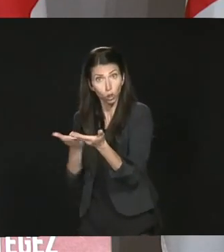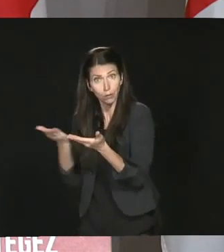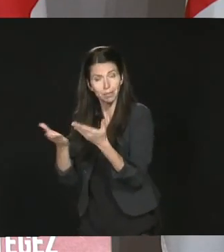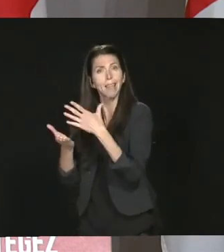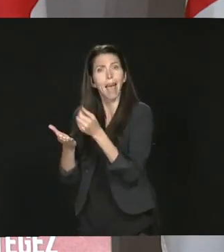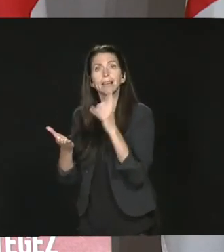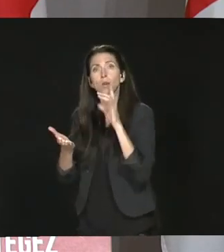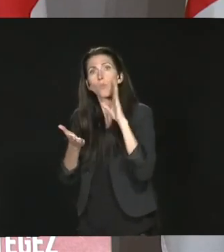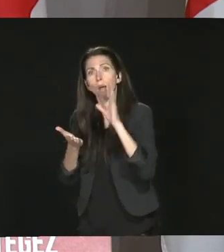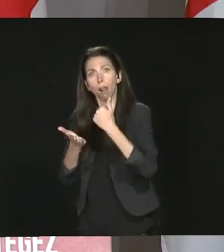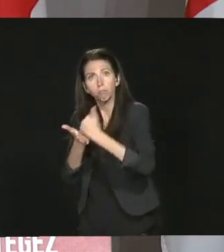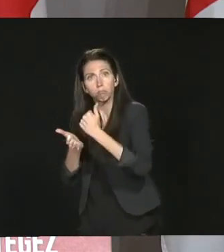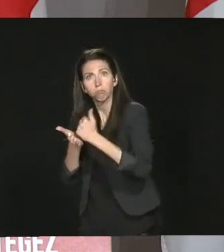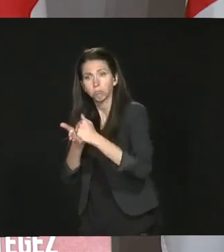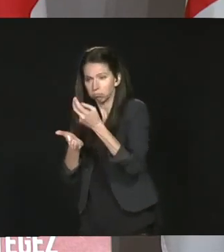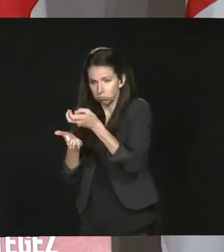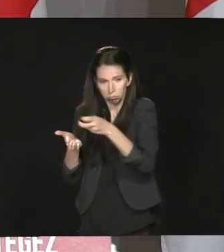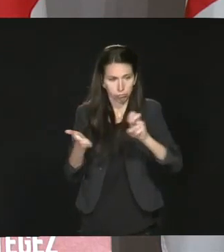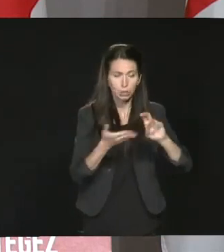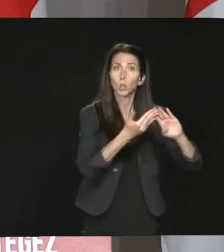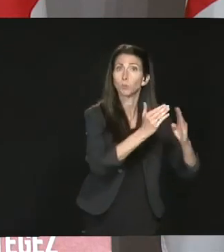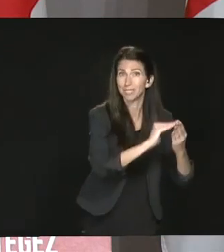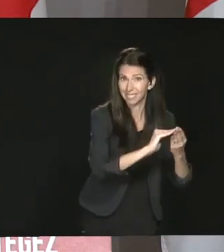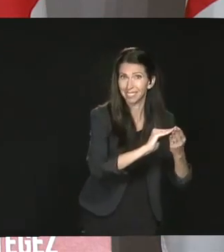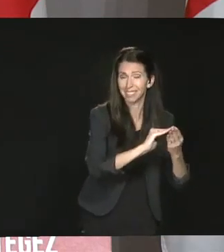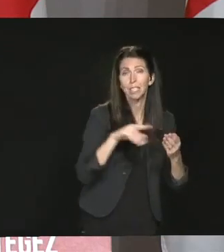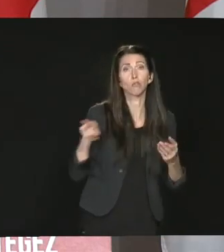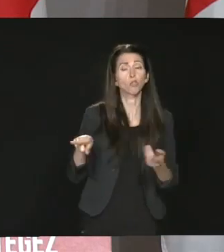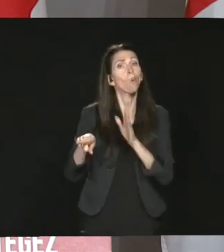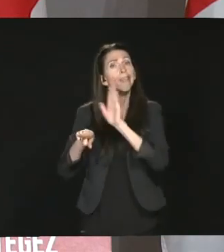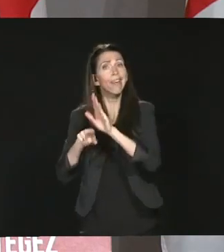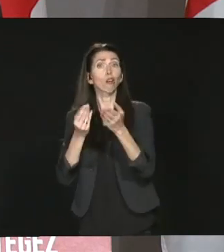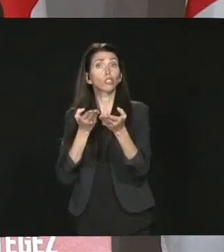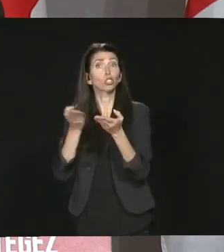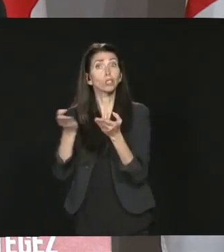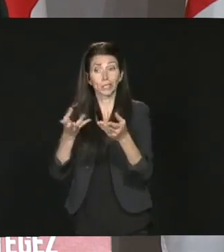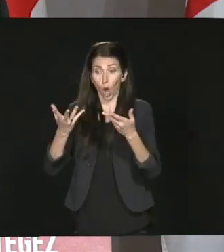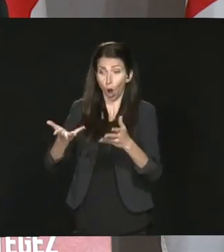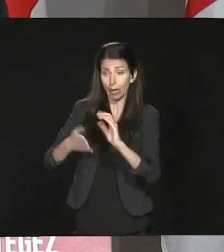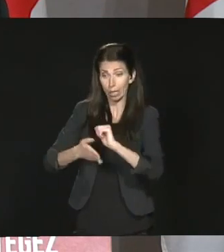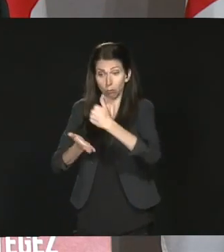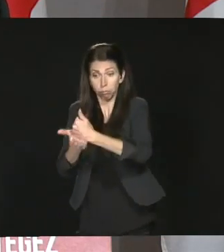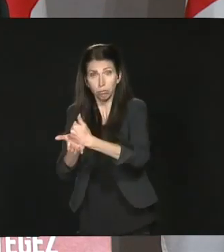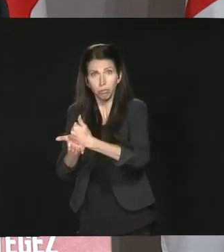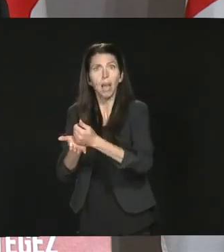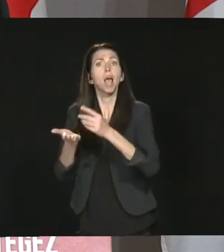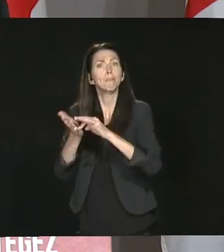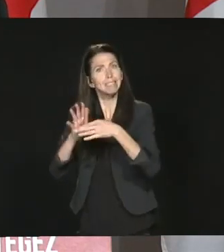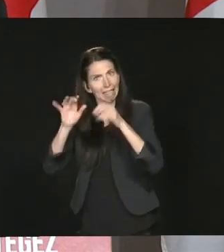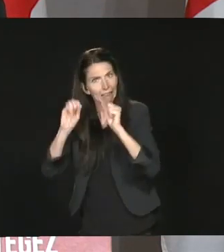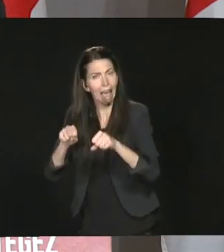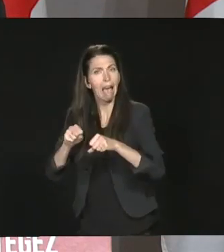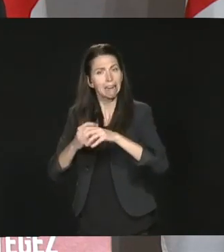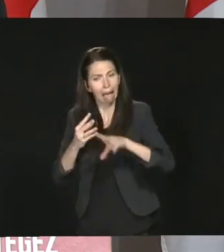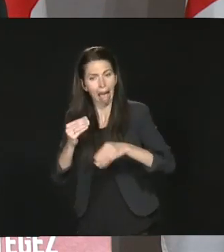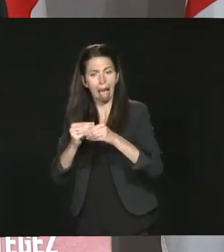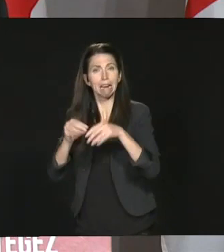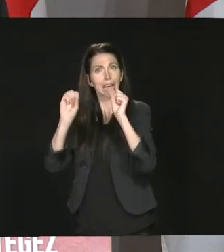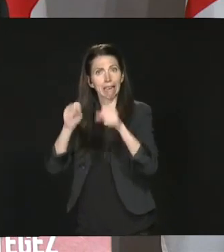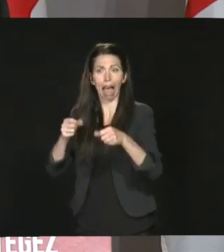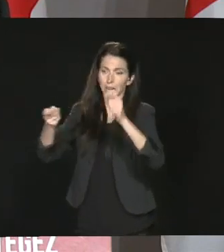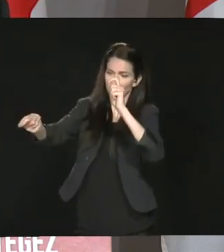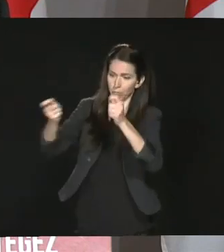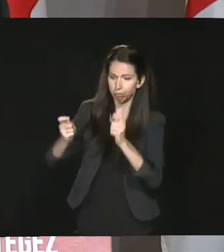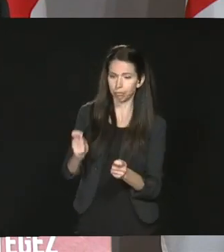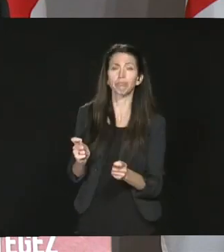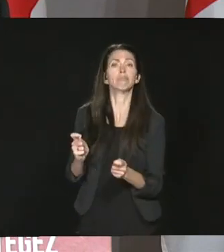assess practices that they have already implemented to reduce the spread of COVID-19 so that our institutions can implement more robust infection